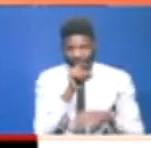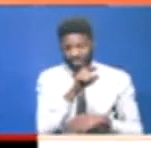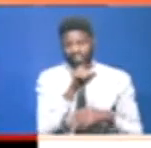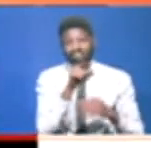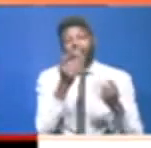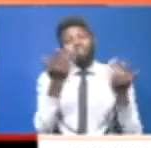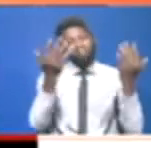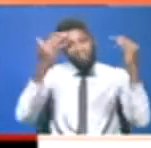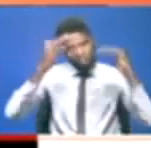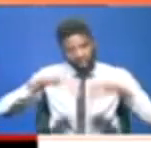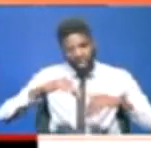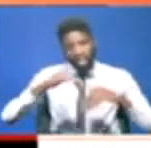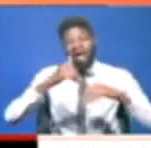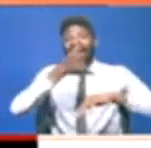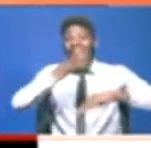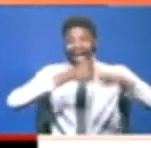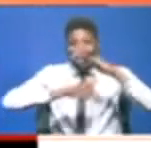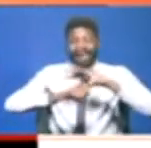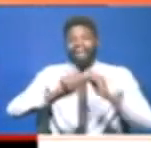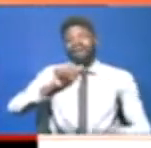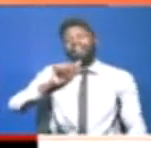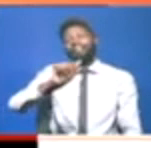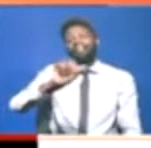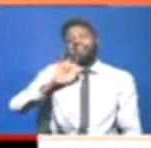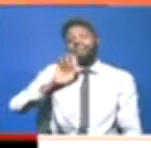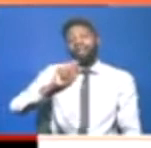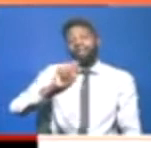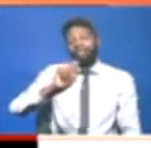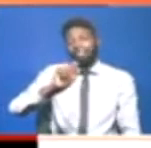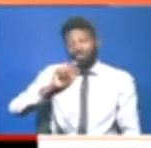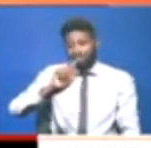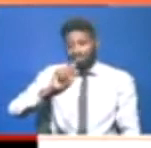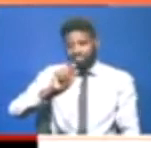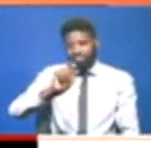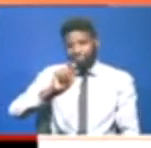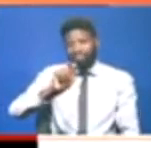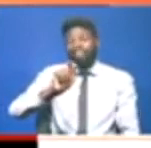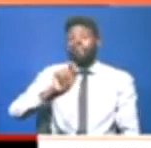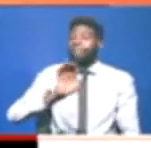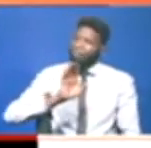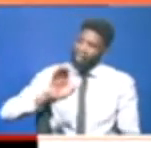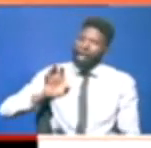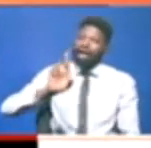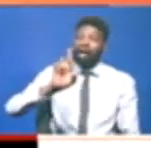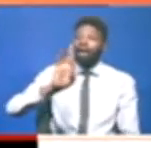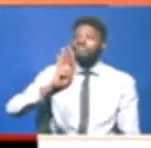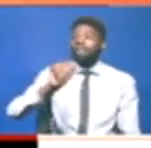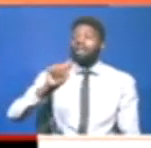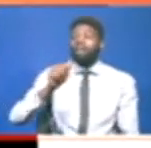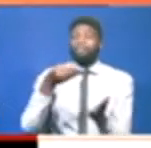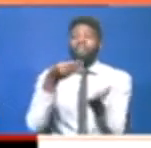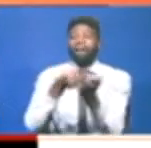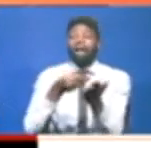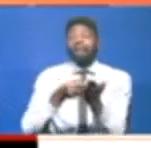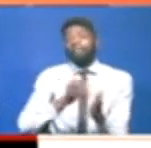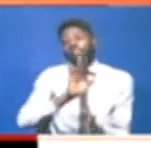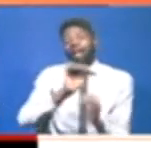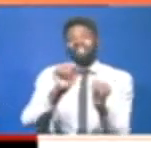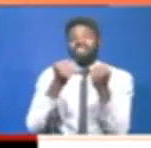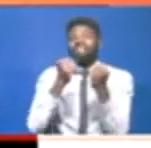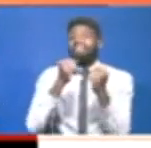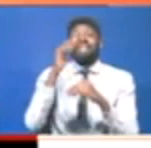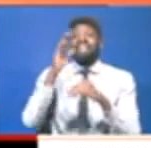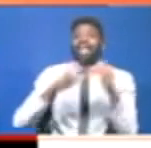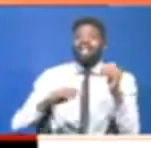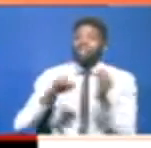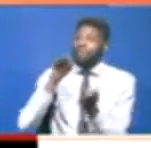under the Act, even if the RBA Act. Yes, under the RBA Act, you find that that money is secure. Unlike if you invest in a bank